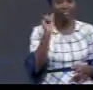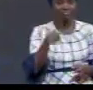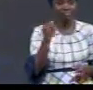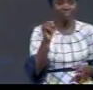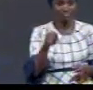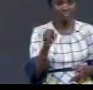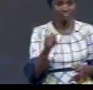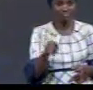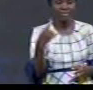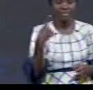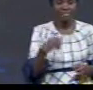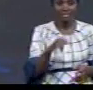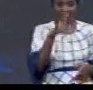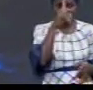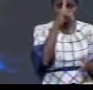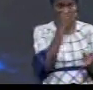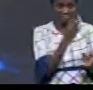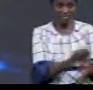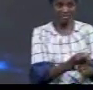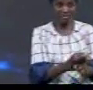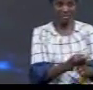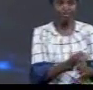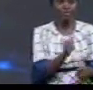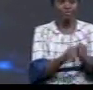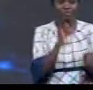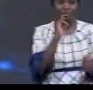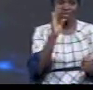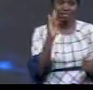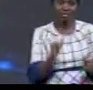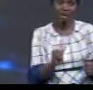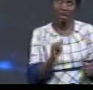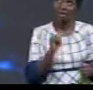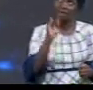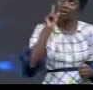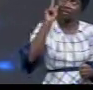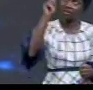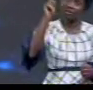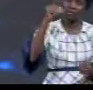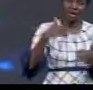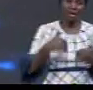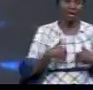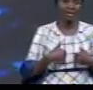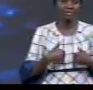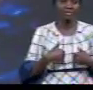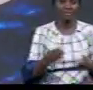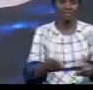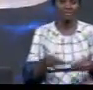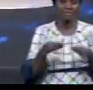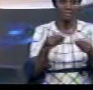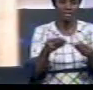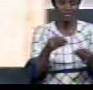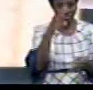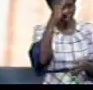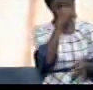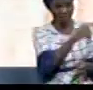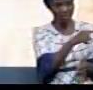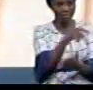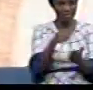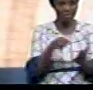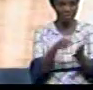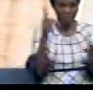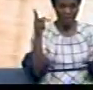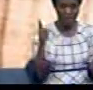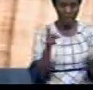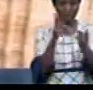faith which is by him hath given him this